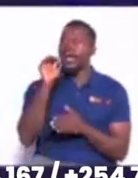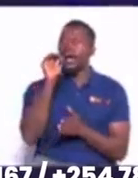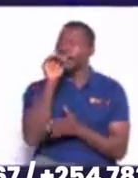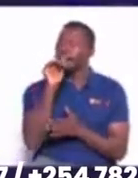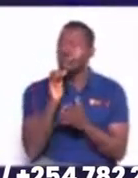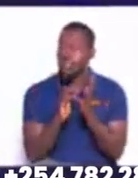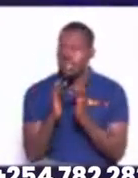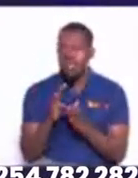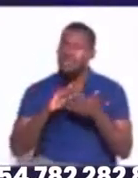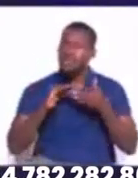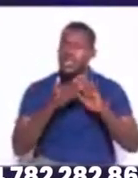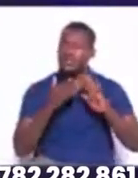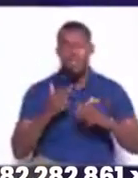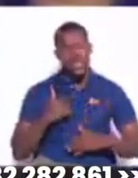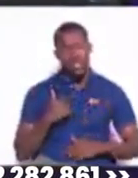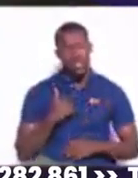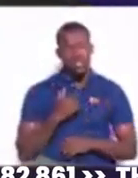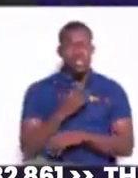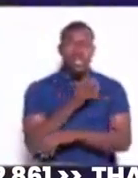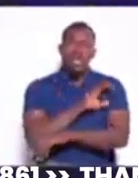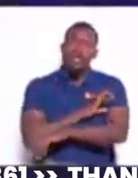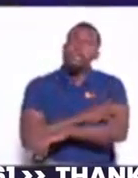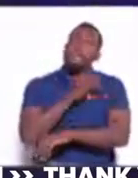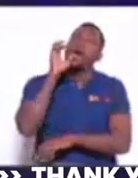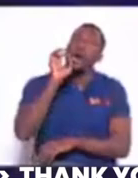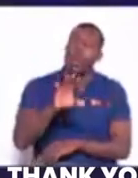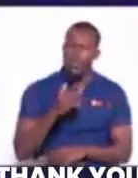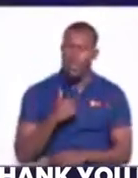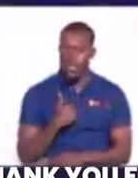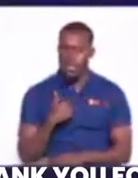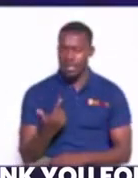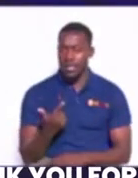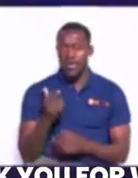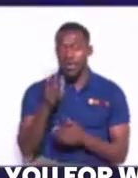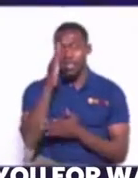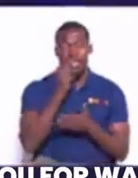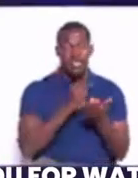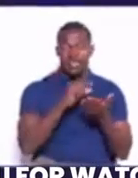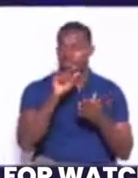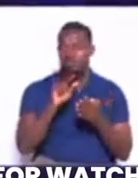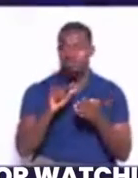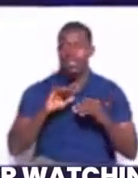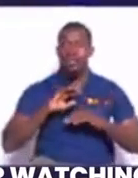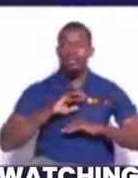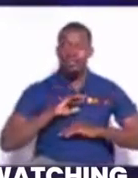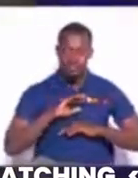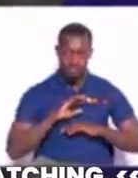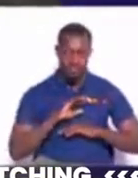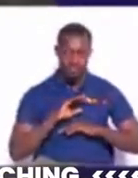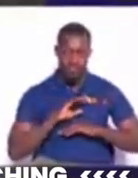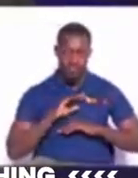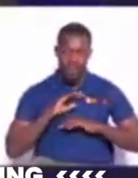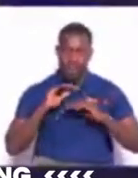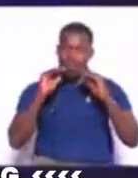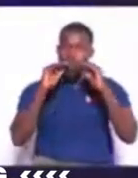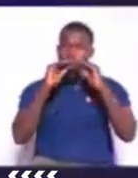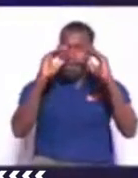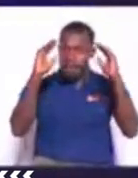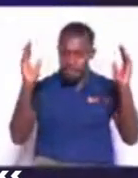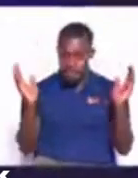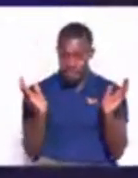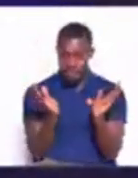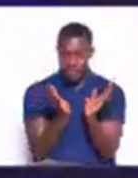say, "Jesus, empower me." His grace fills our life to empower us. The entire law can